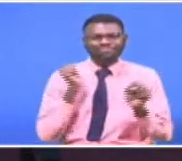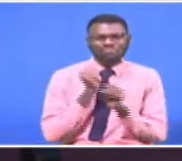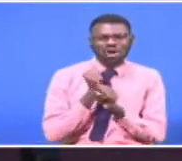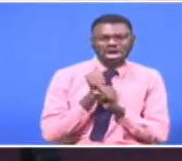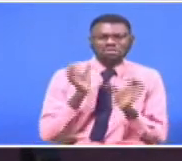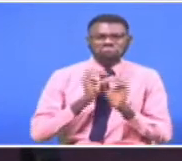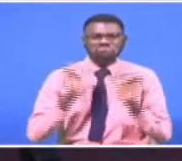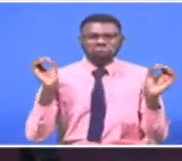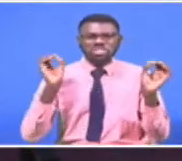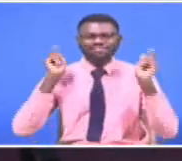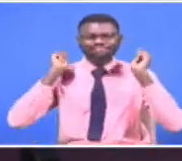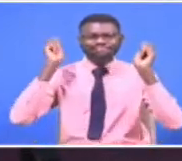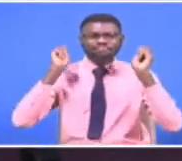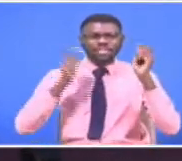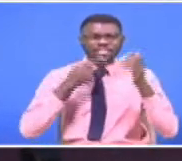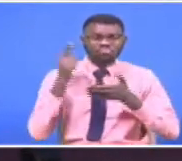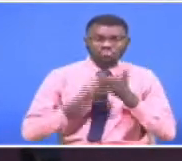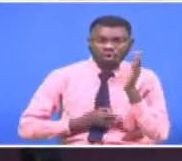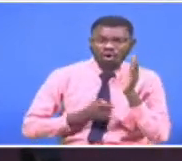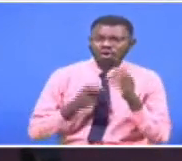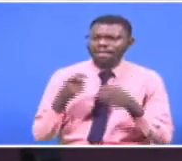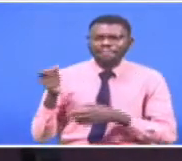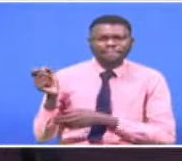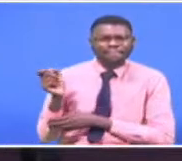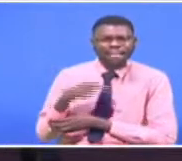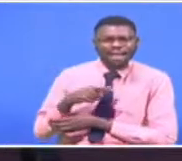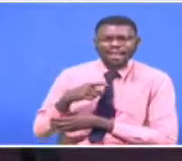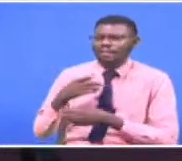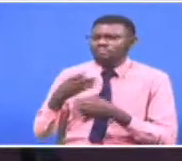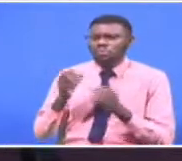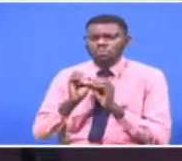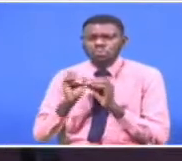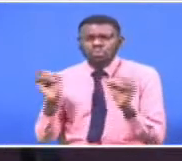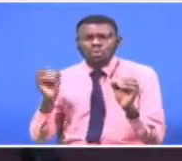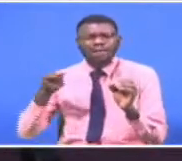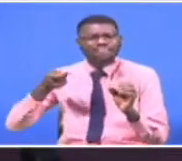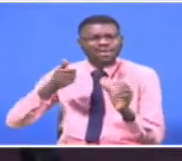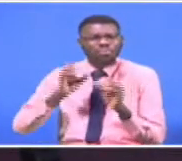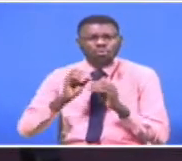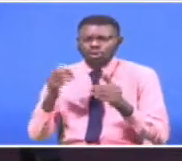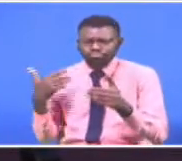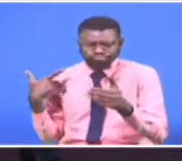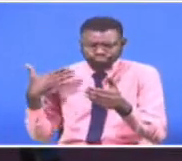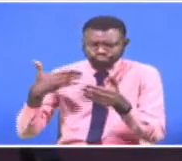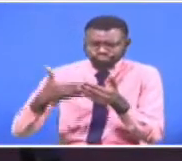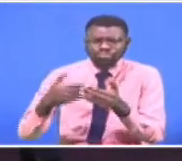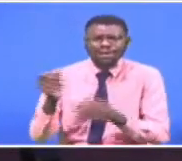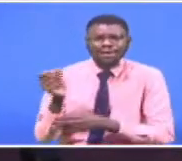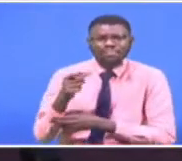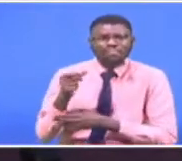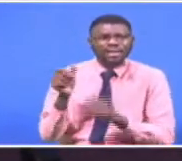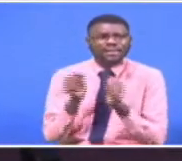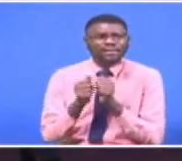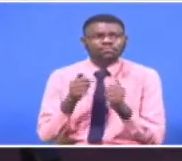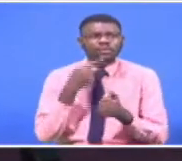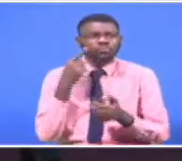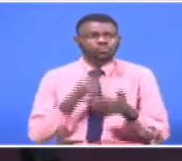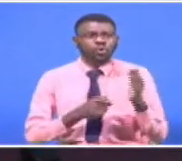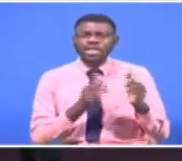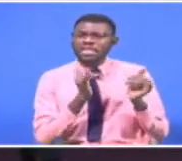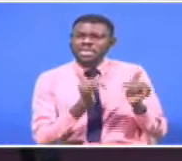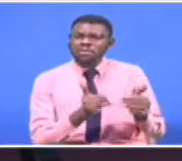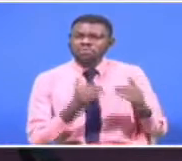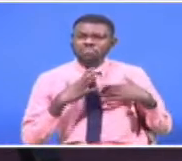According to the workers, they have not been paid for the last 10 months and have vowed to block any attempts to hire new casual